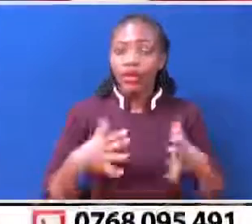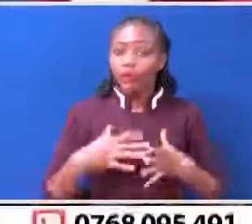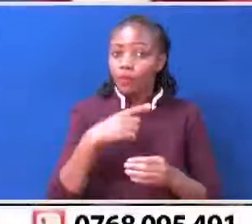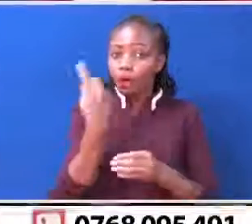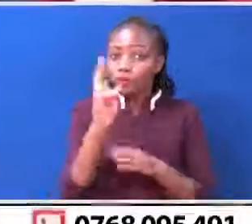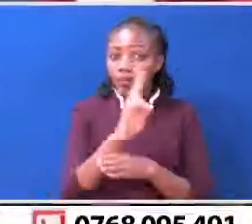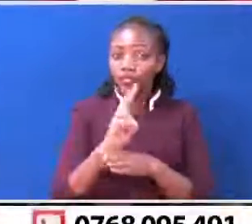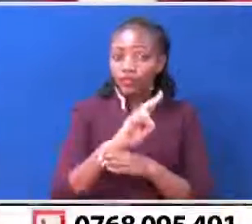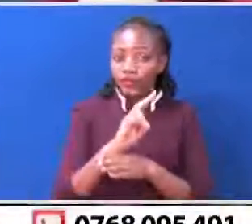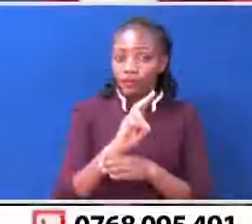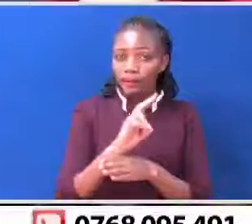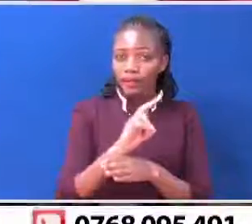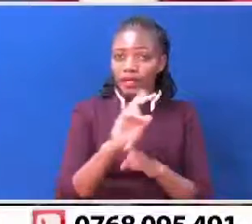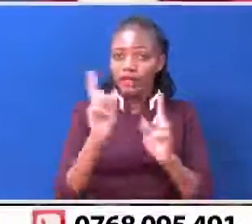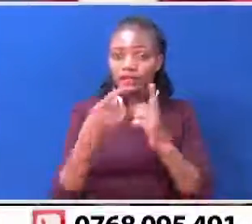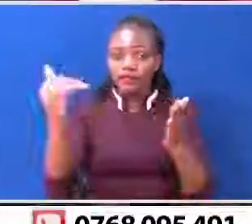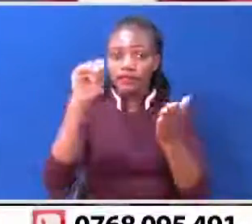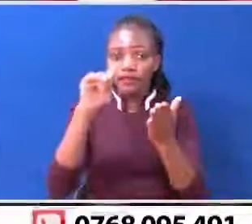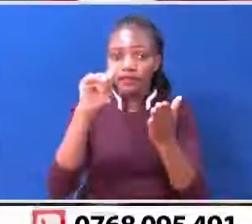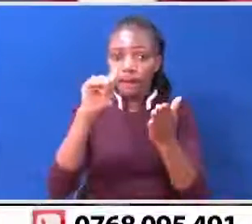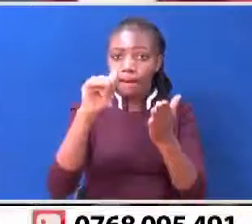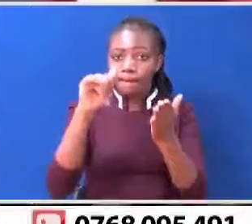DMUs from Nairobi Central Station,